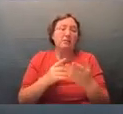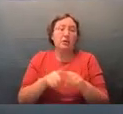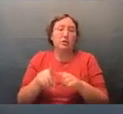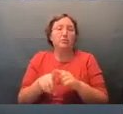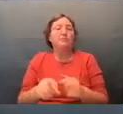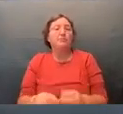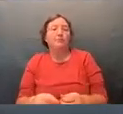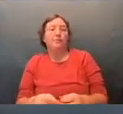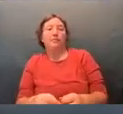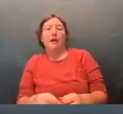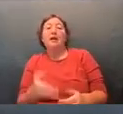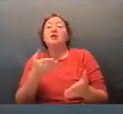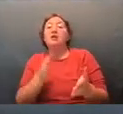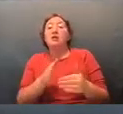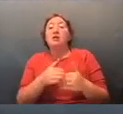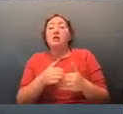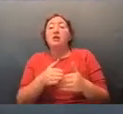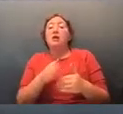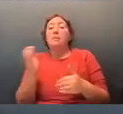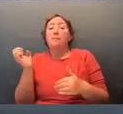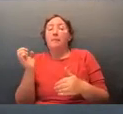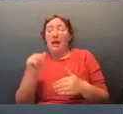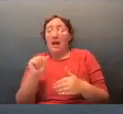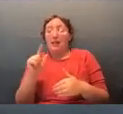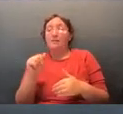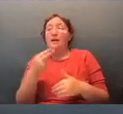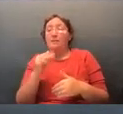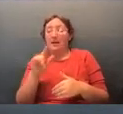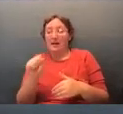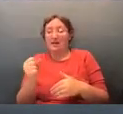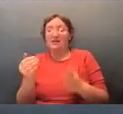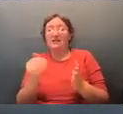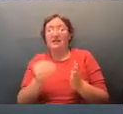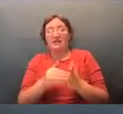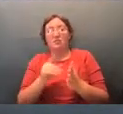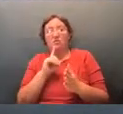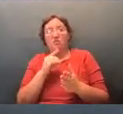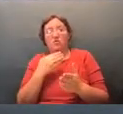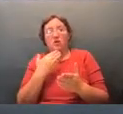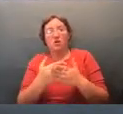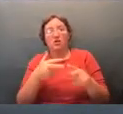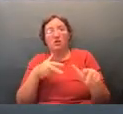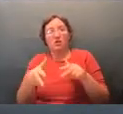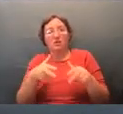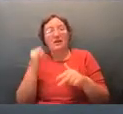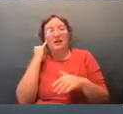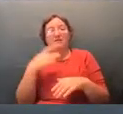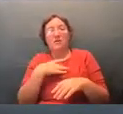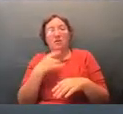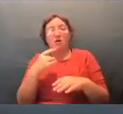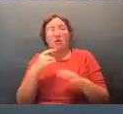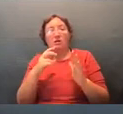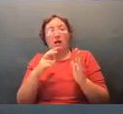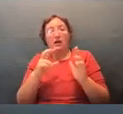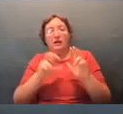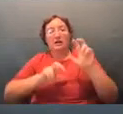Outside of Bishop and back in Alabama Hills are some really good climbing. So if you're really into climbing, there is